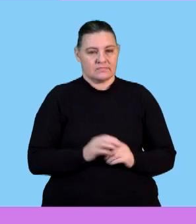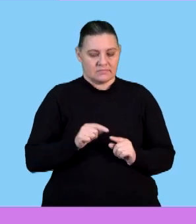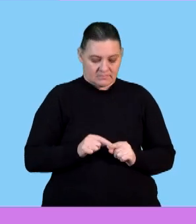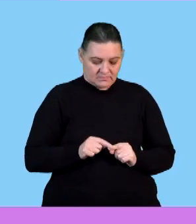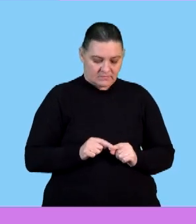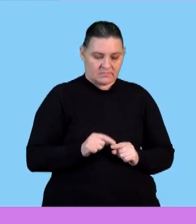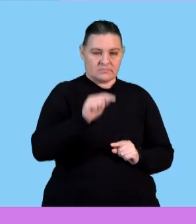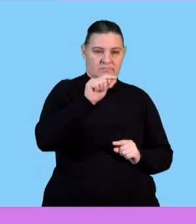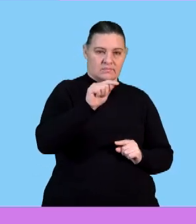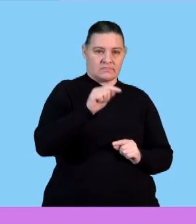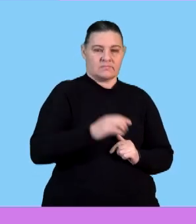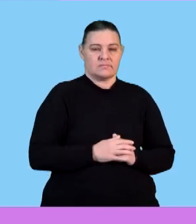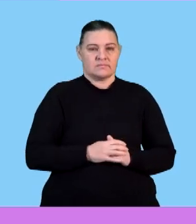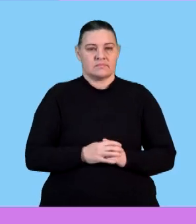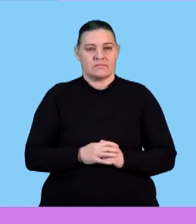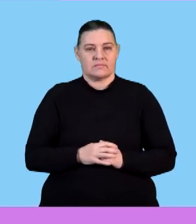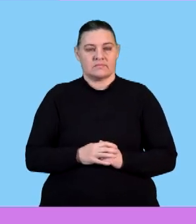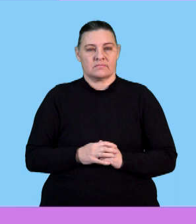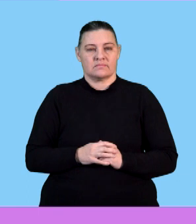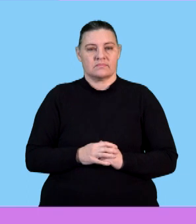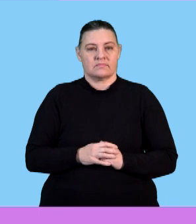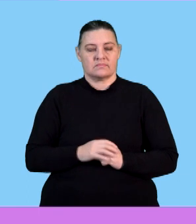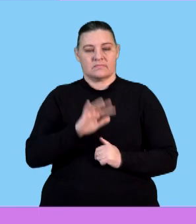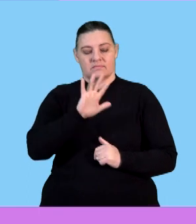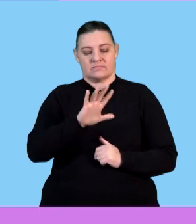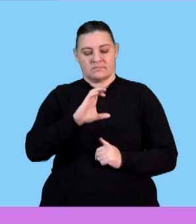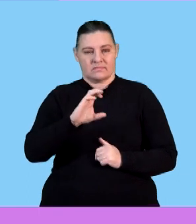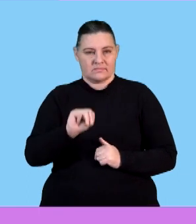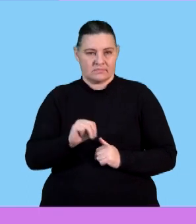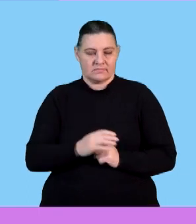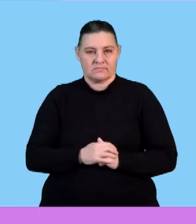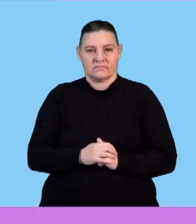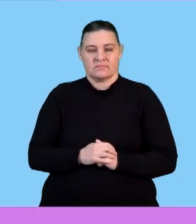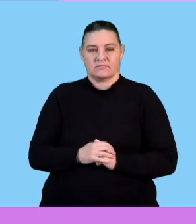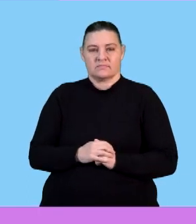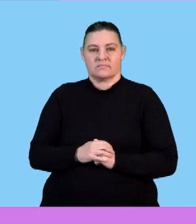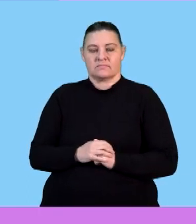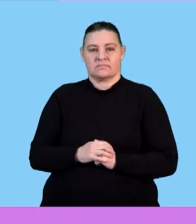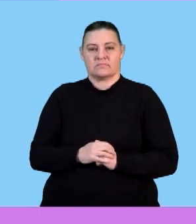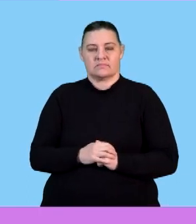would be more grass from there to there. All right, that was 5 centimeters.